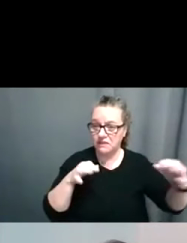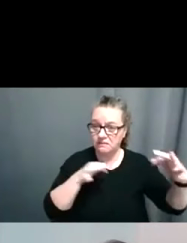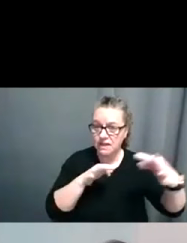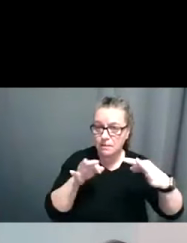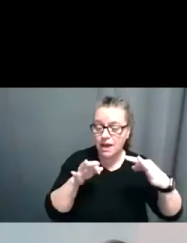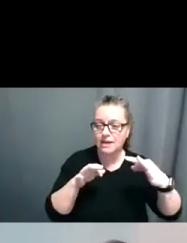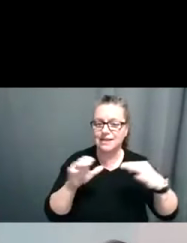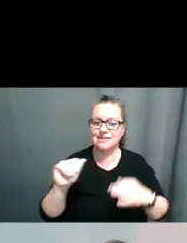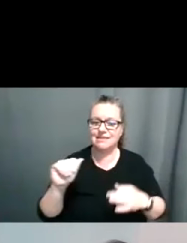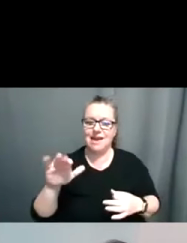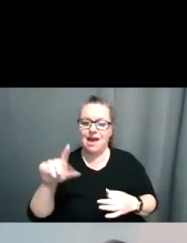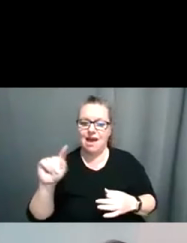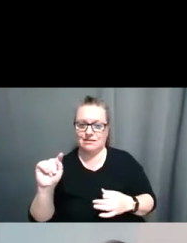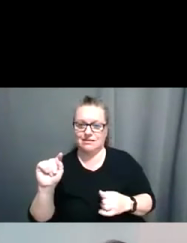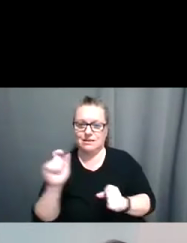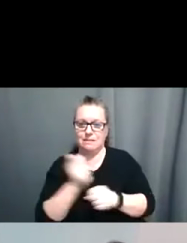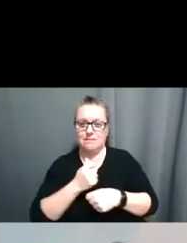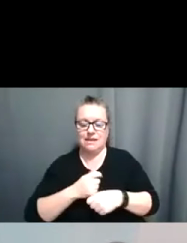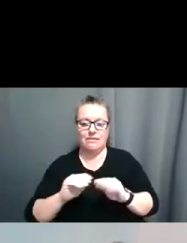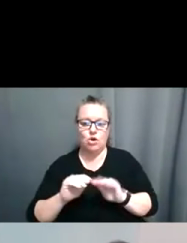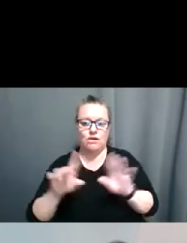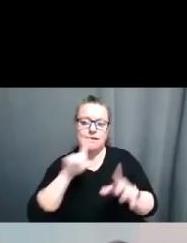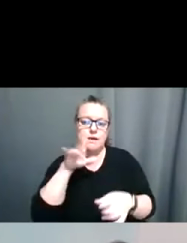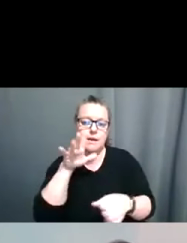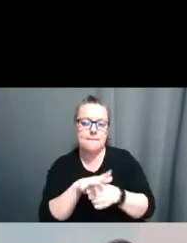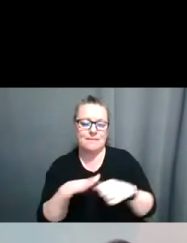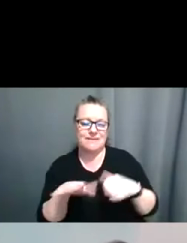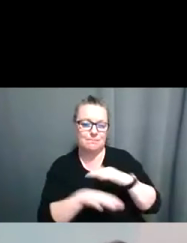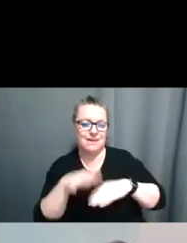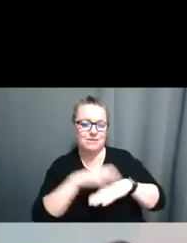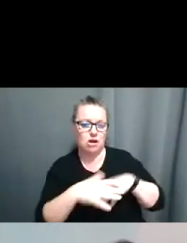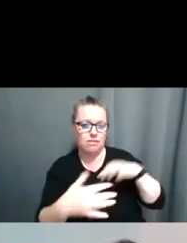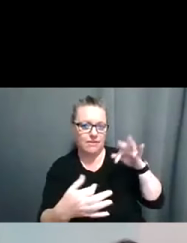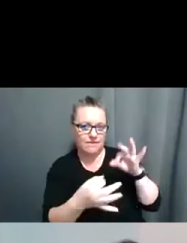that act phase. It's making those clear commitments based on that feedback in the